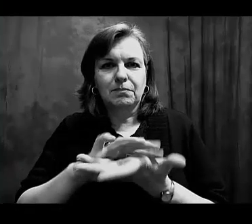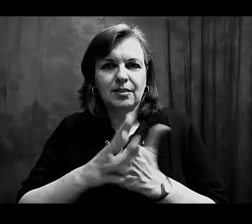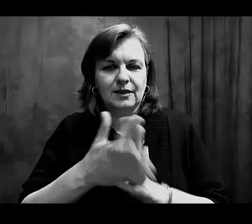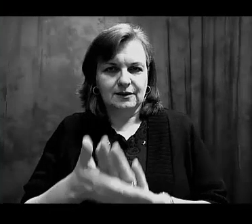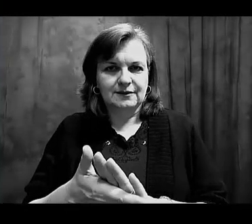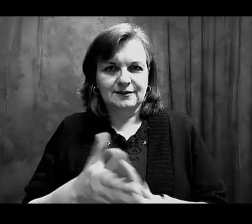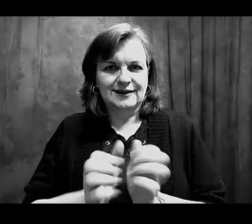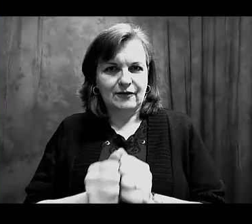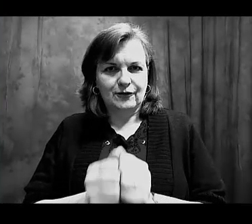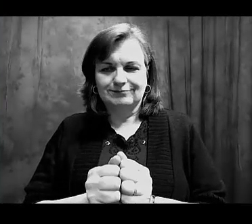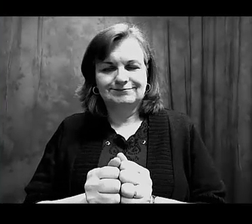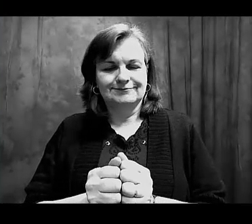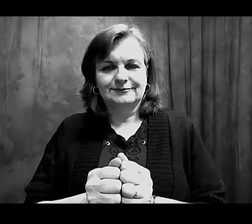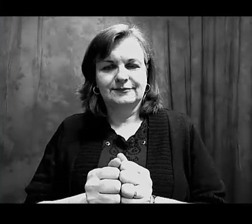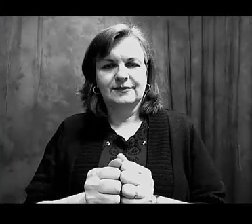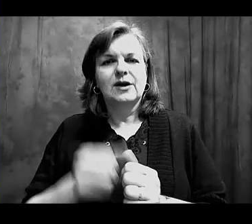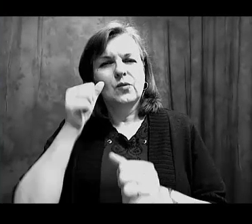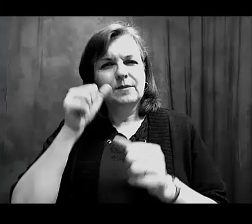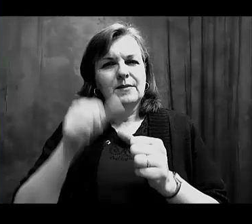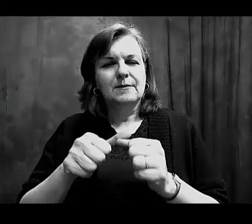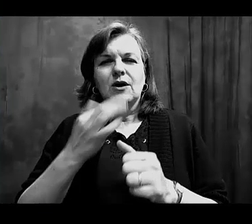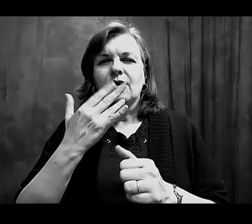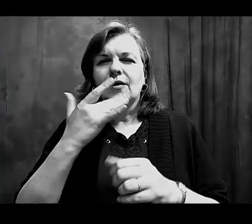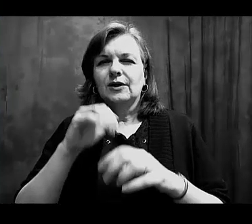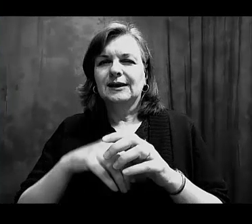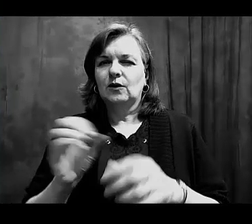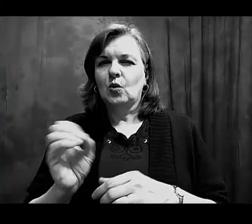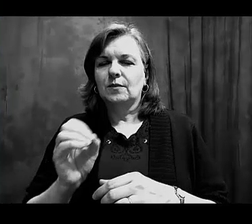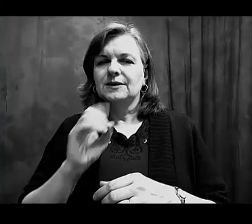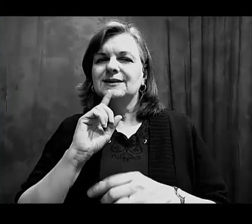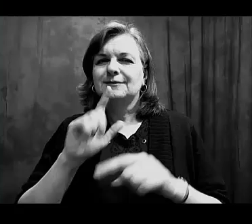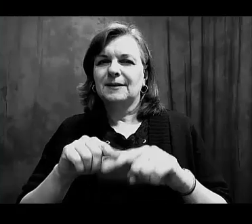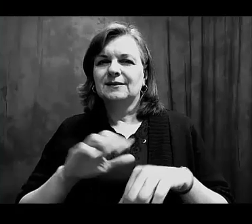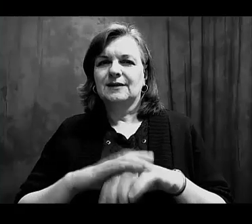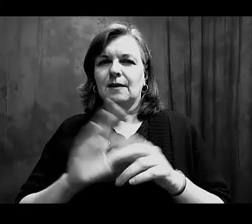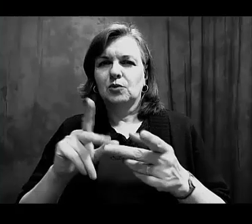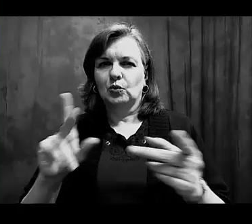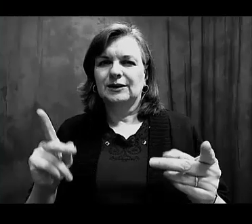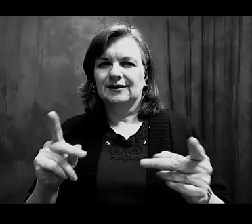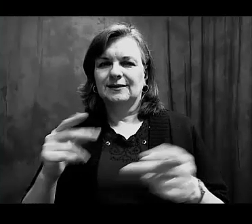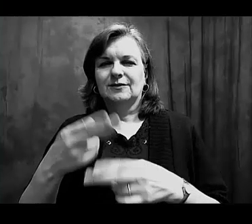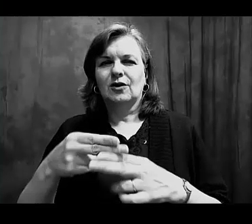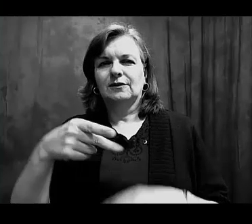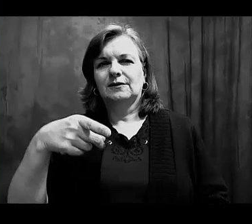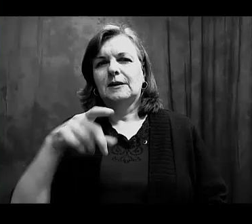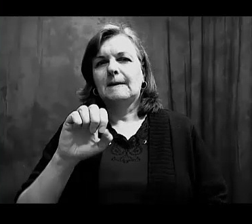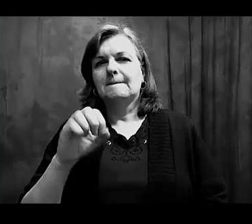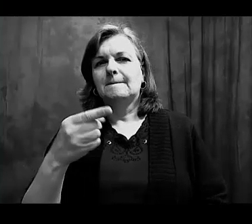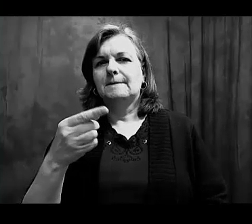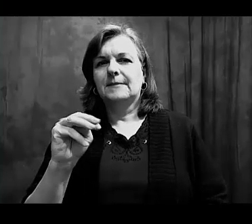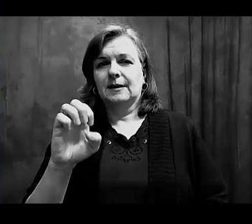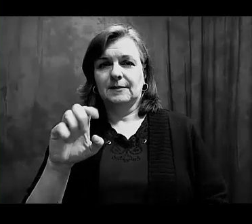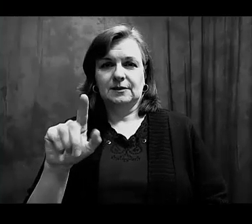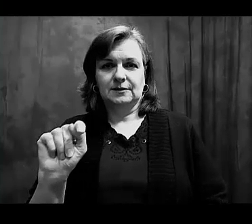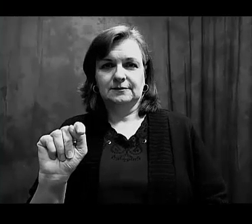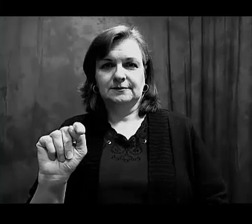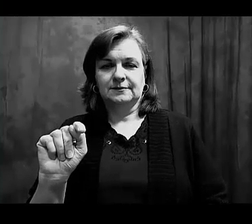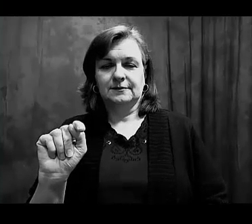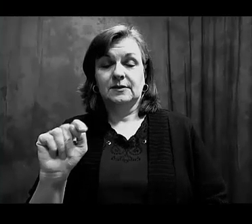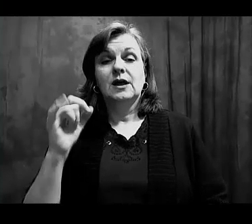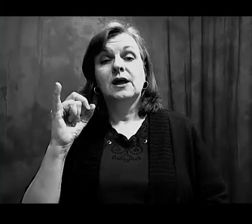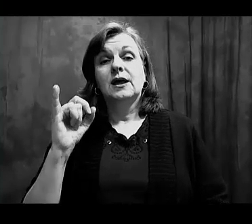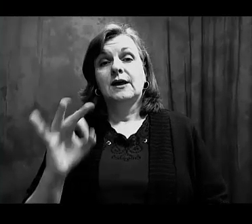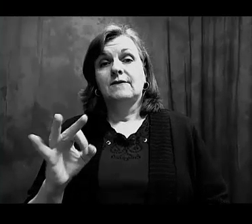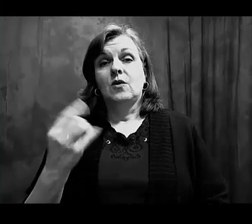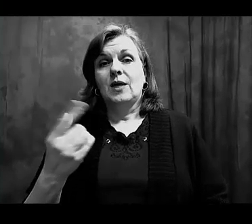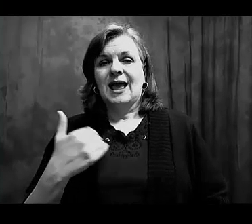than just saying that they're being blended together. You have to keep in mind that any color in an organism is pigment